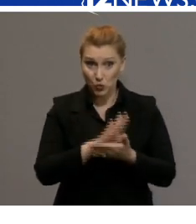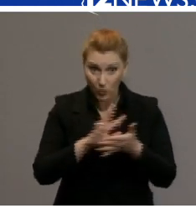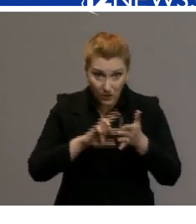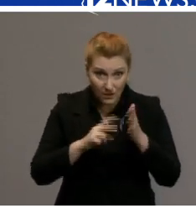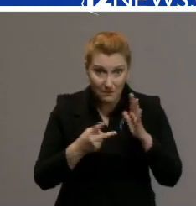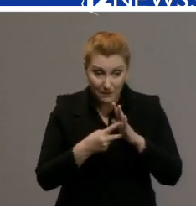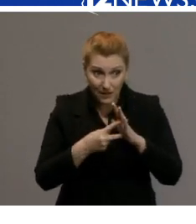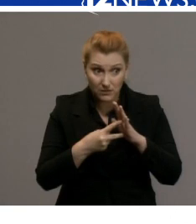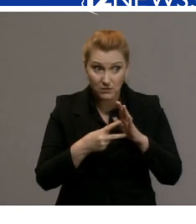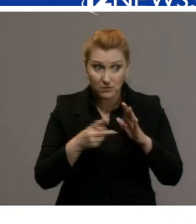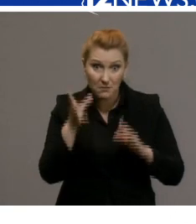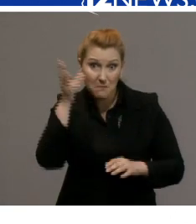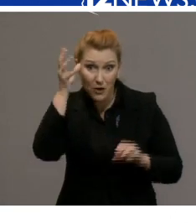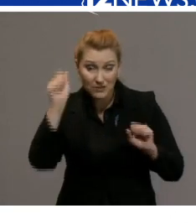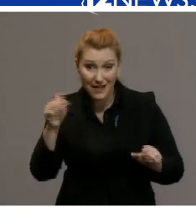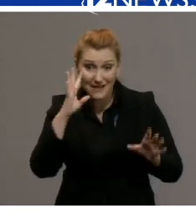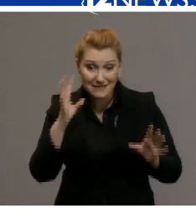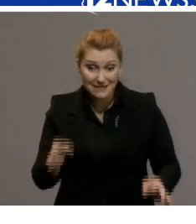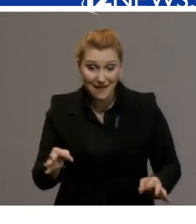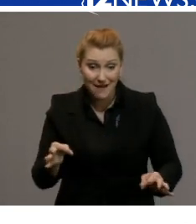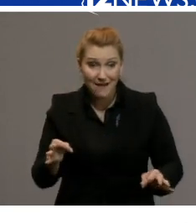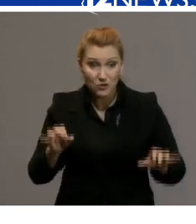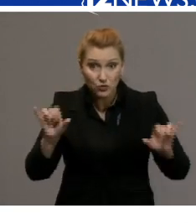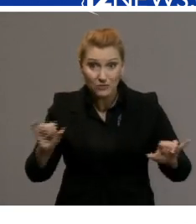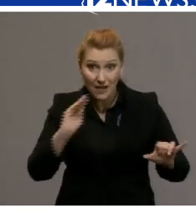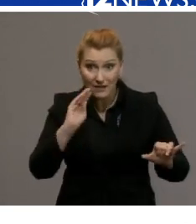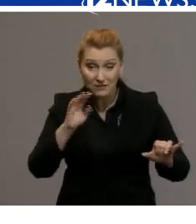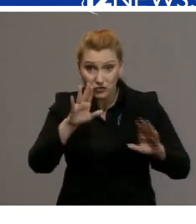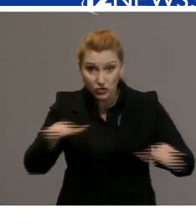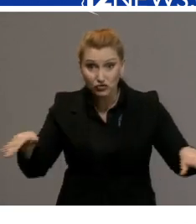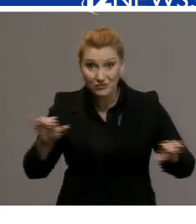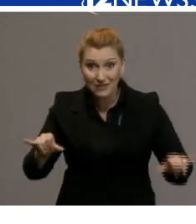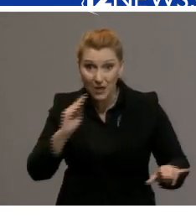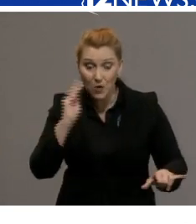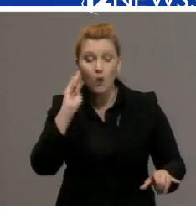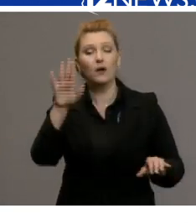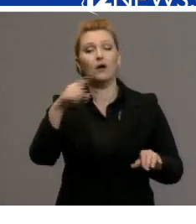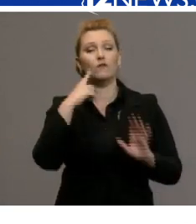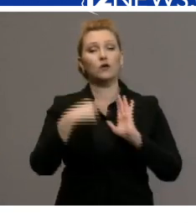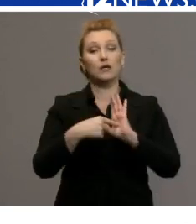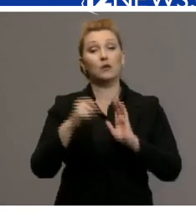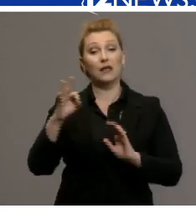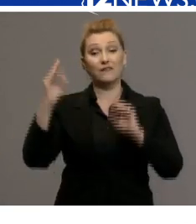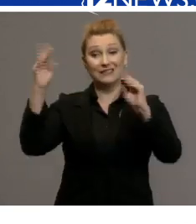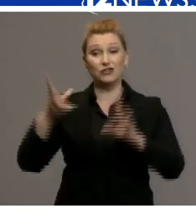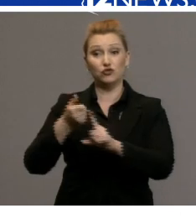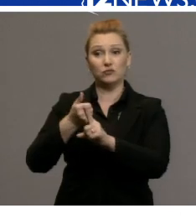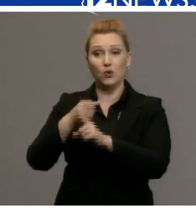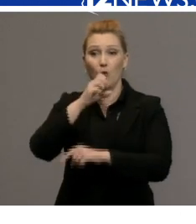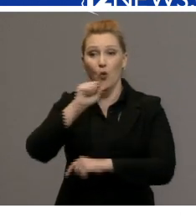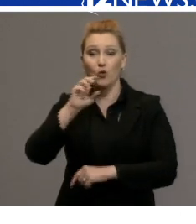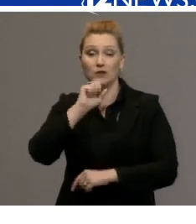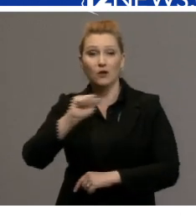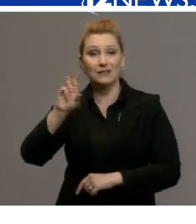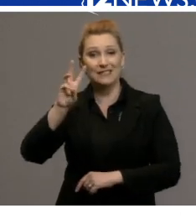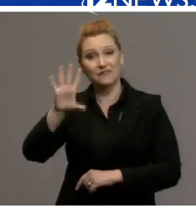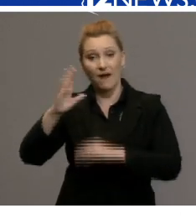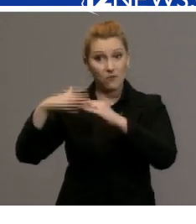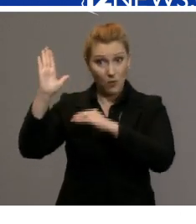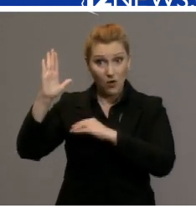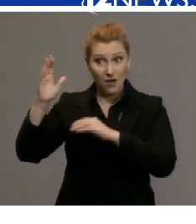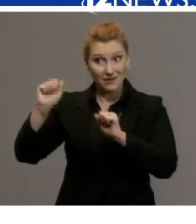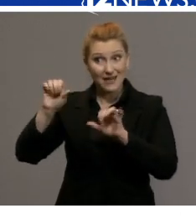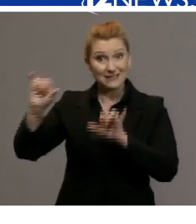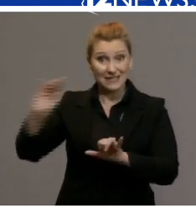is over 65, doesn't feel comfortable going back in the classroom with 30 kids running around, they can do that from home? Thanks very much,